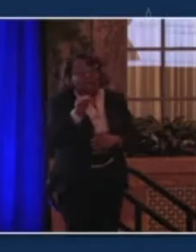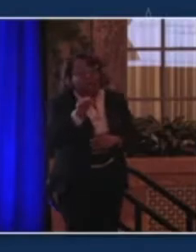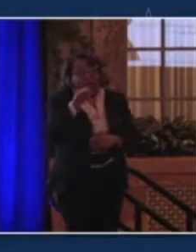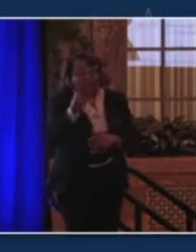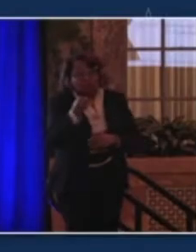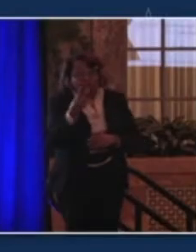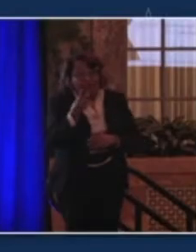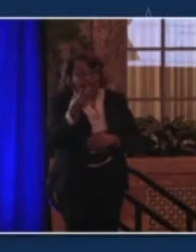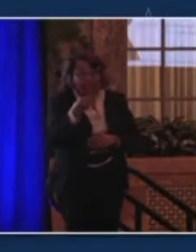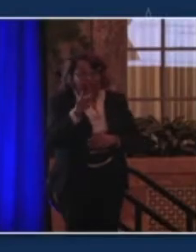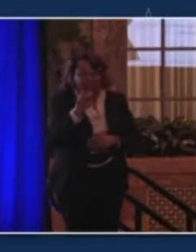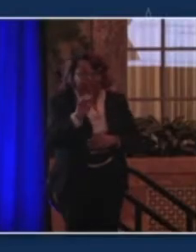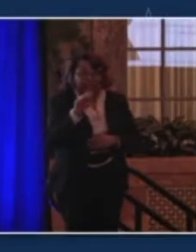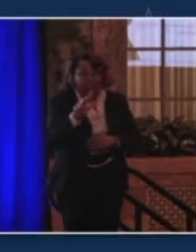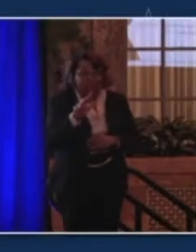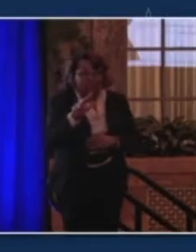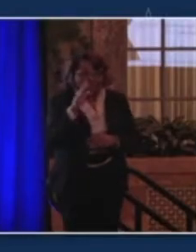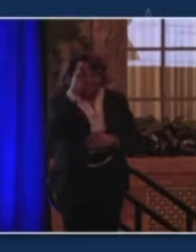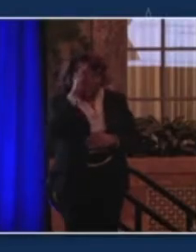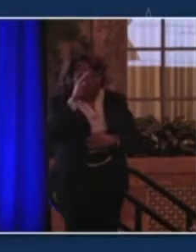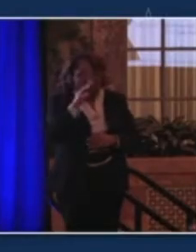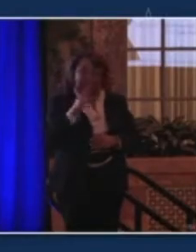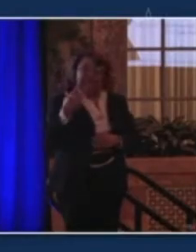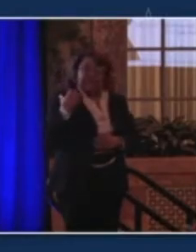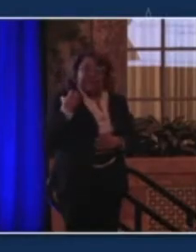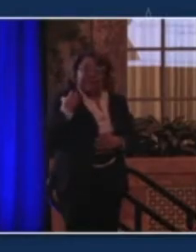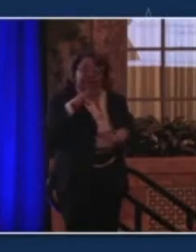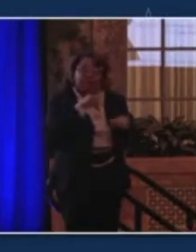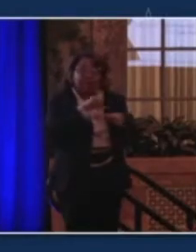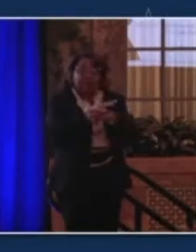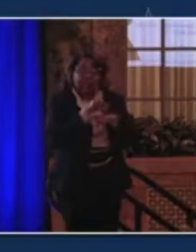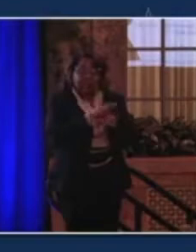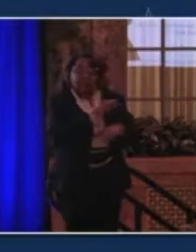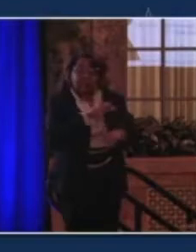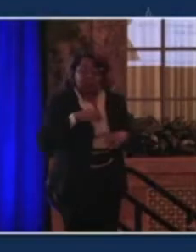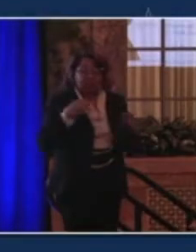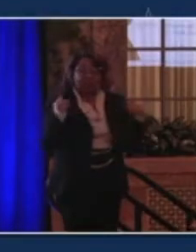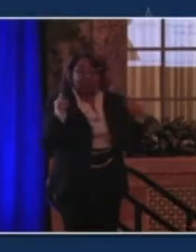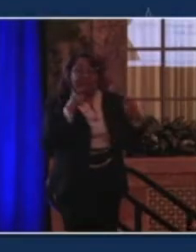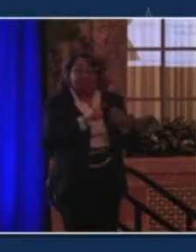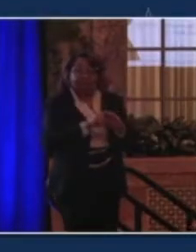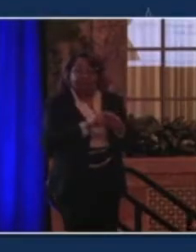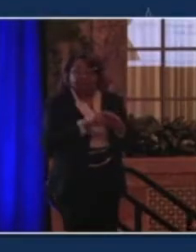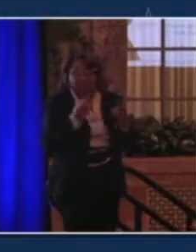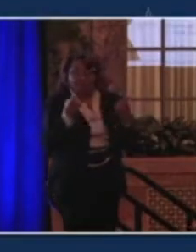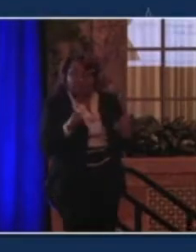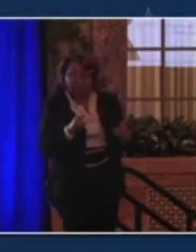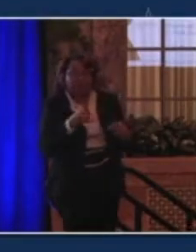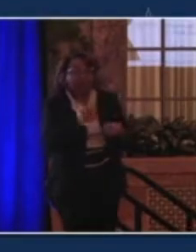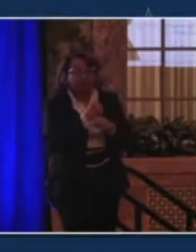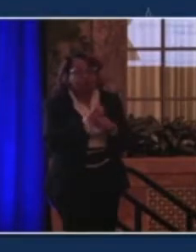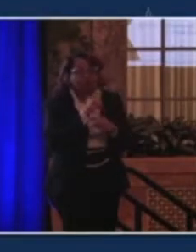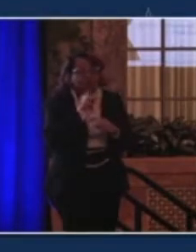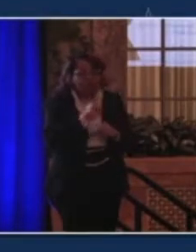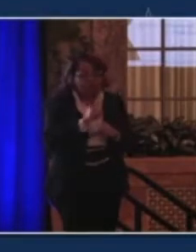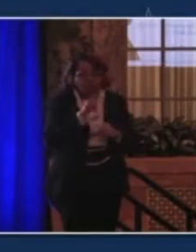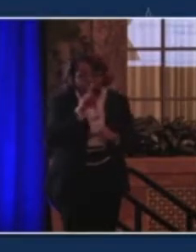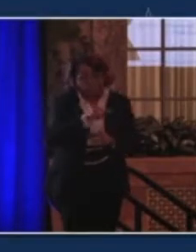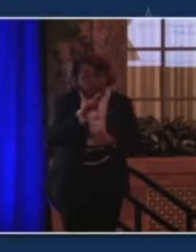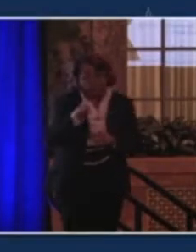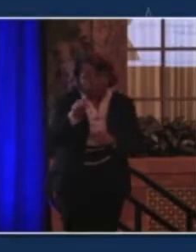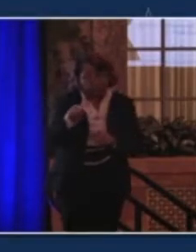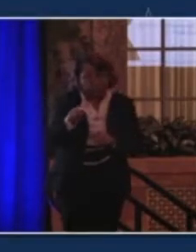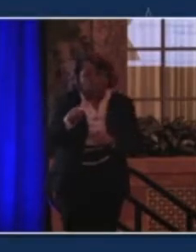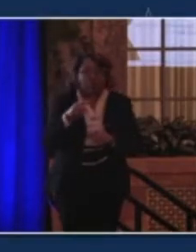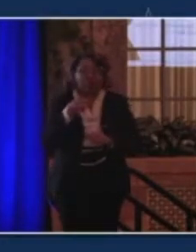12, 1983, he created the Mayor's Advisory Commission on Latino Affairs to ensure the voices